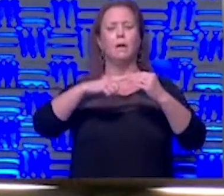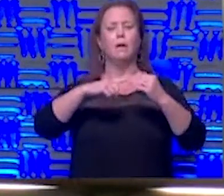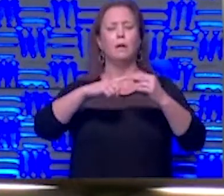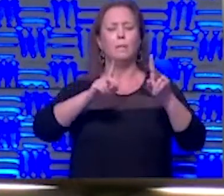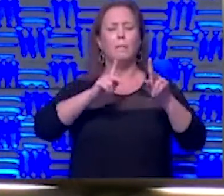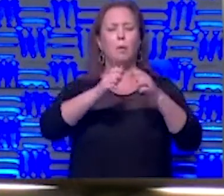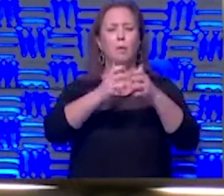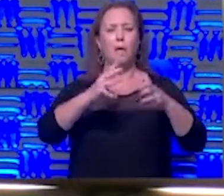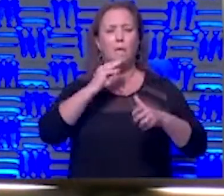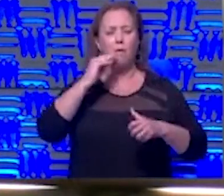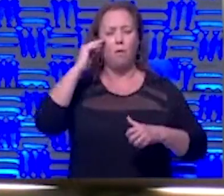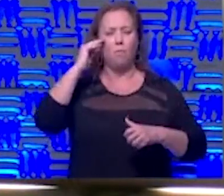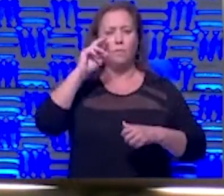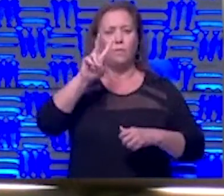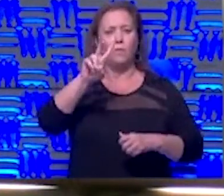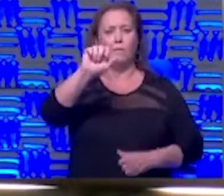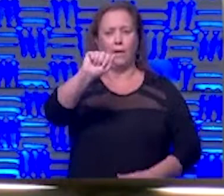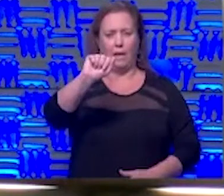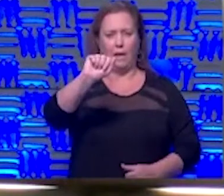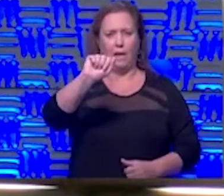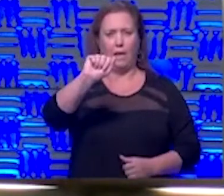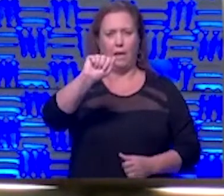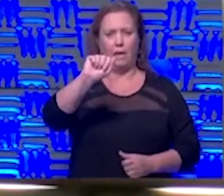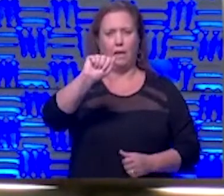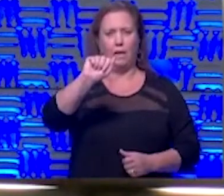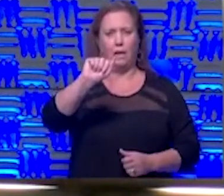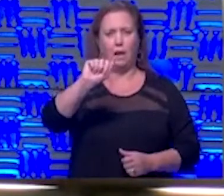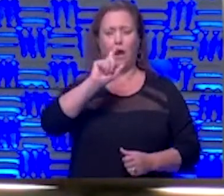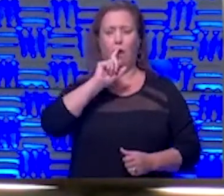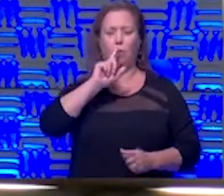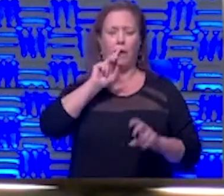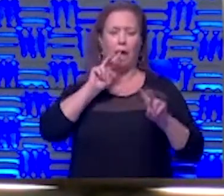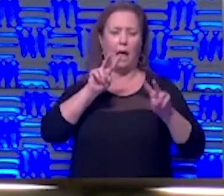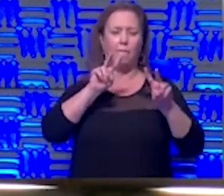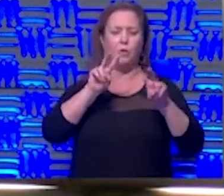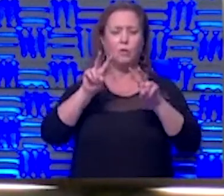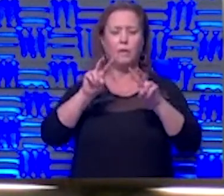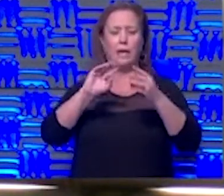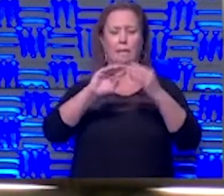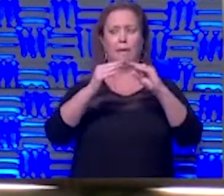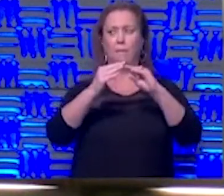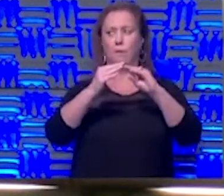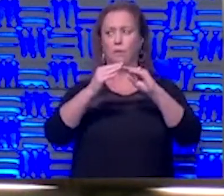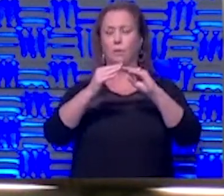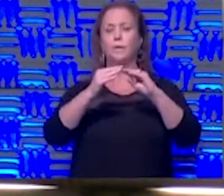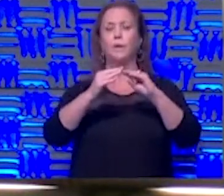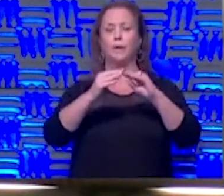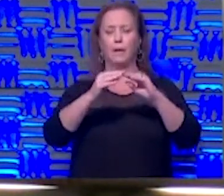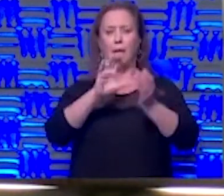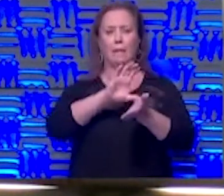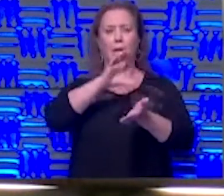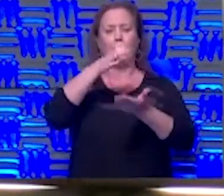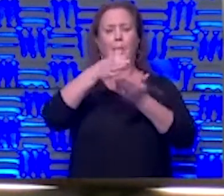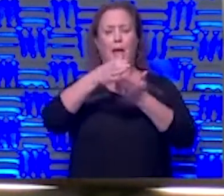things like that for the VA, which I've looked at numbers and the amount